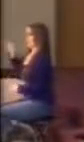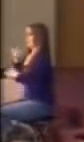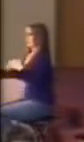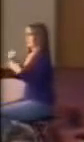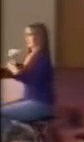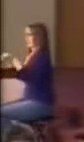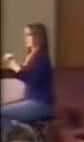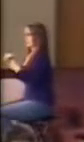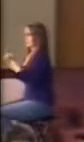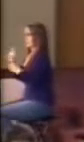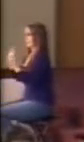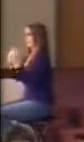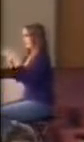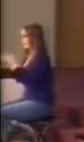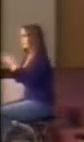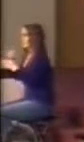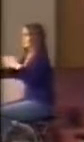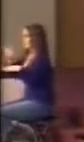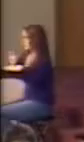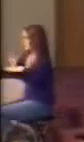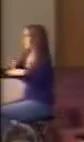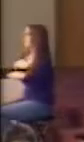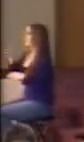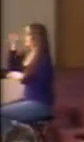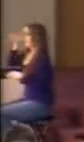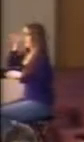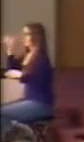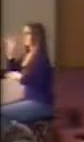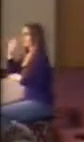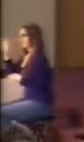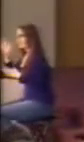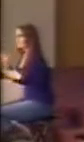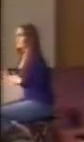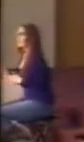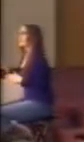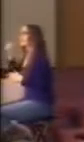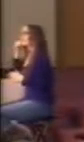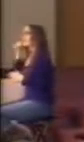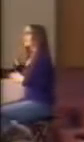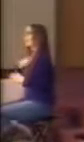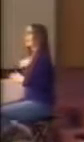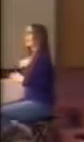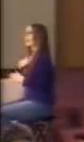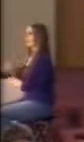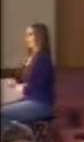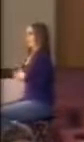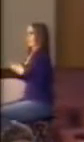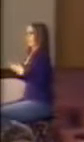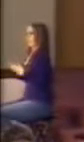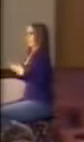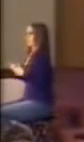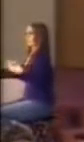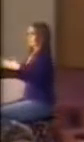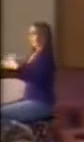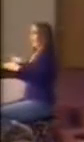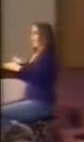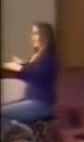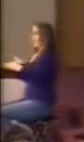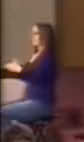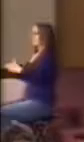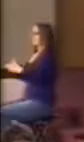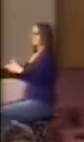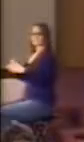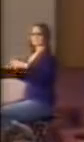I grew up in the church, and my dad was a preacher. And so I thought that my career was going to be spent being behind the pulpit every